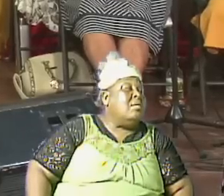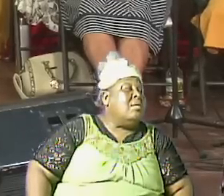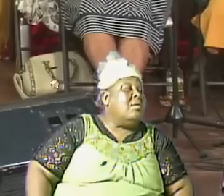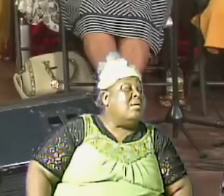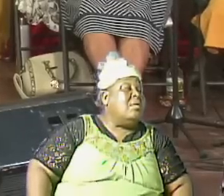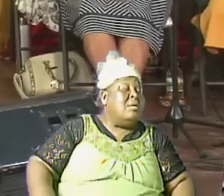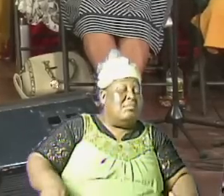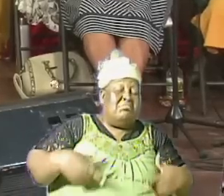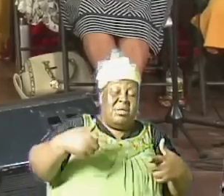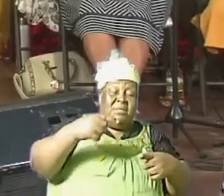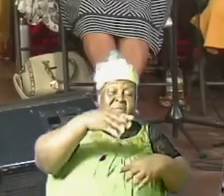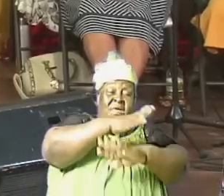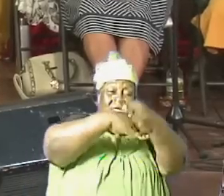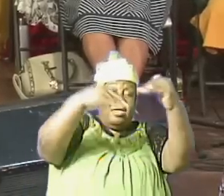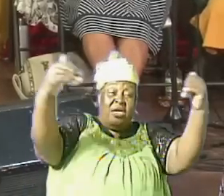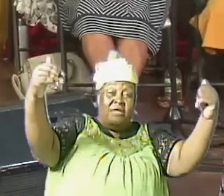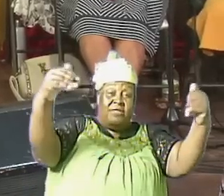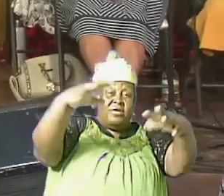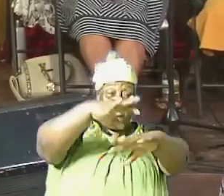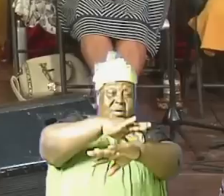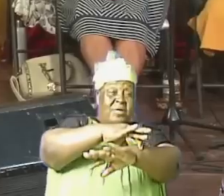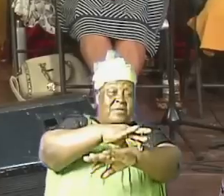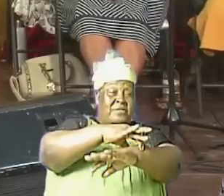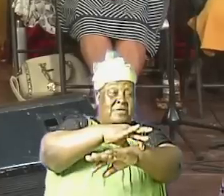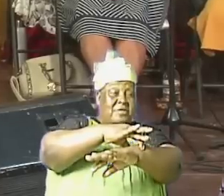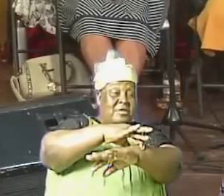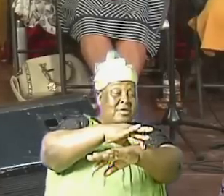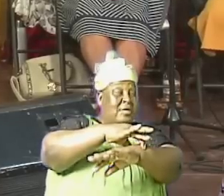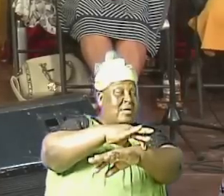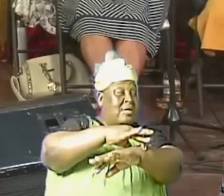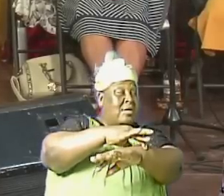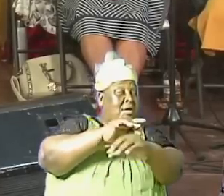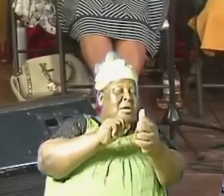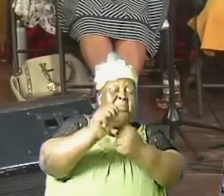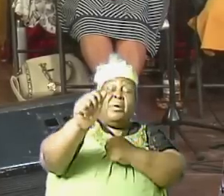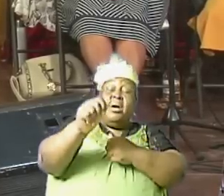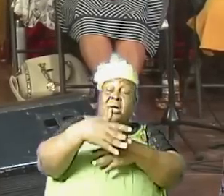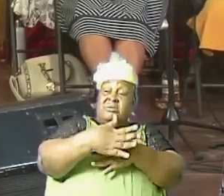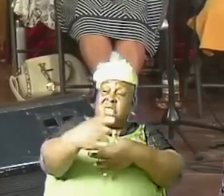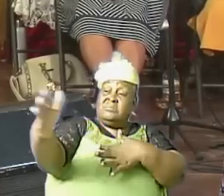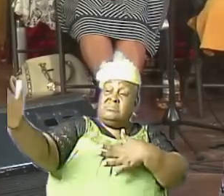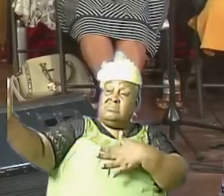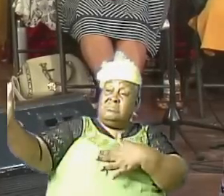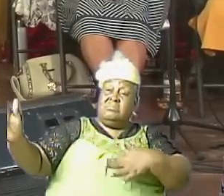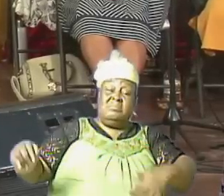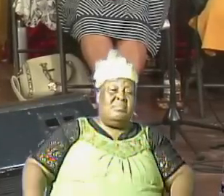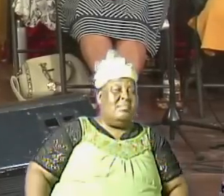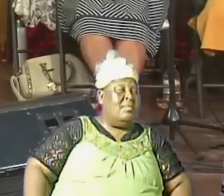Tell the neighbor, heaven and earth shall what? Pass away,